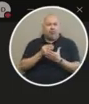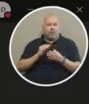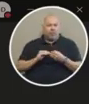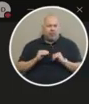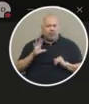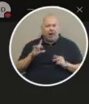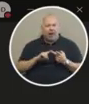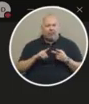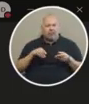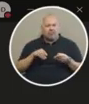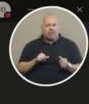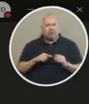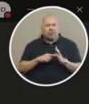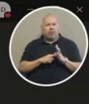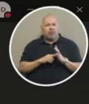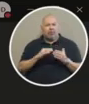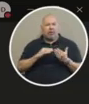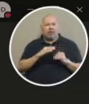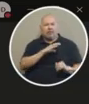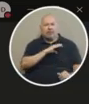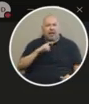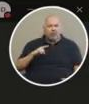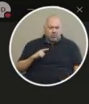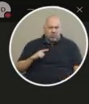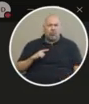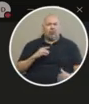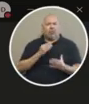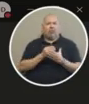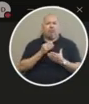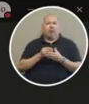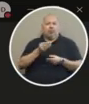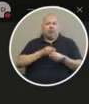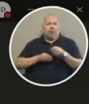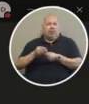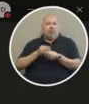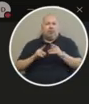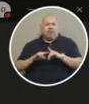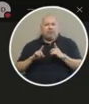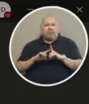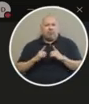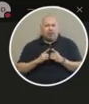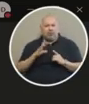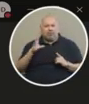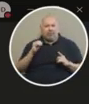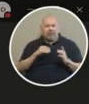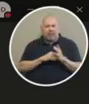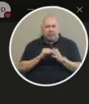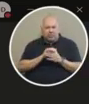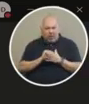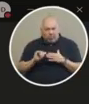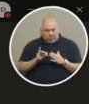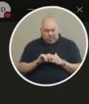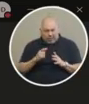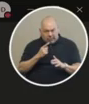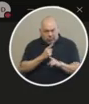number 5 to suspend the requirements for council approval of budget transfers between departments exceeding $50,000. Is that